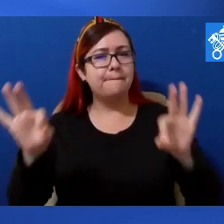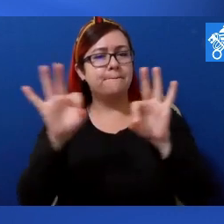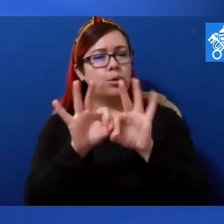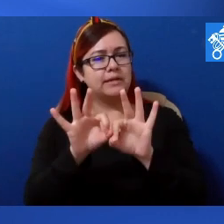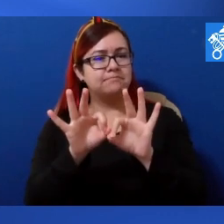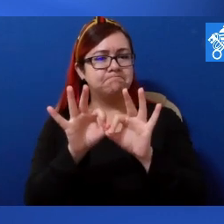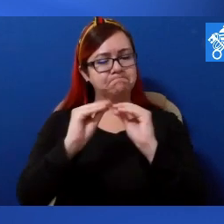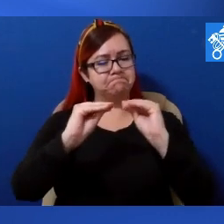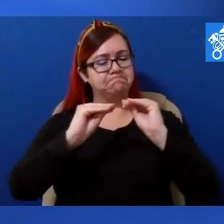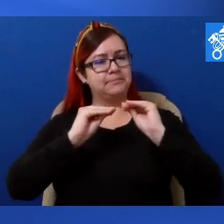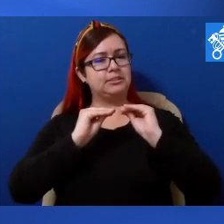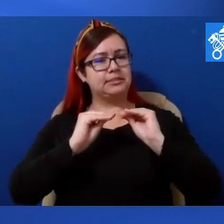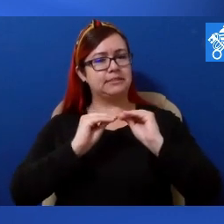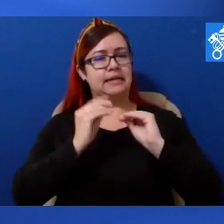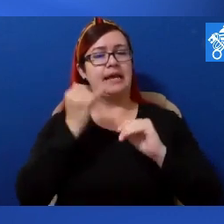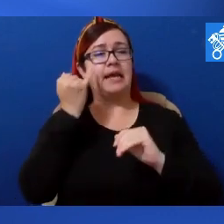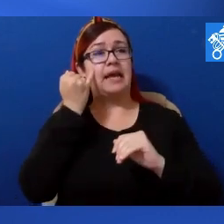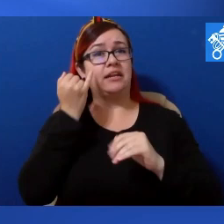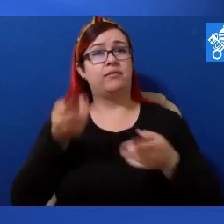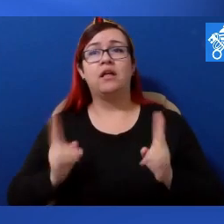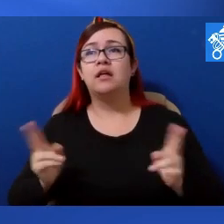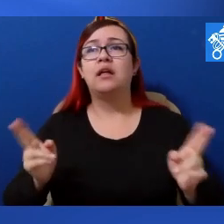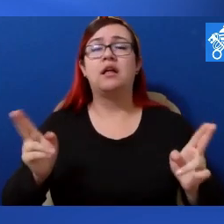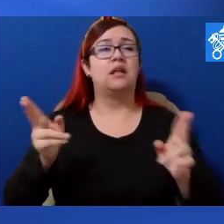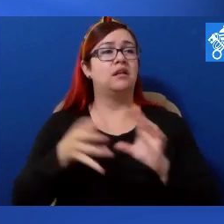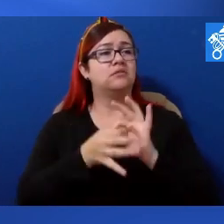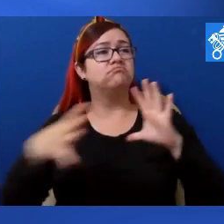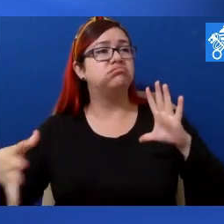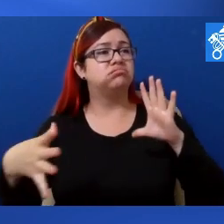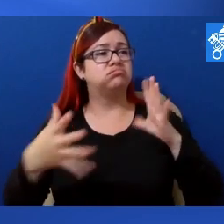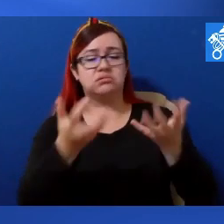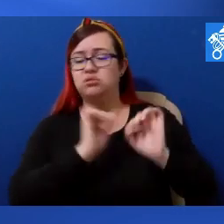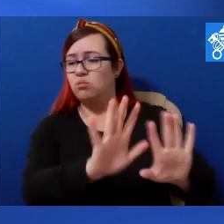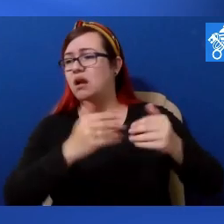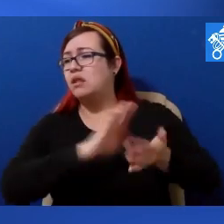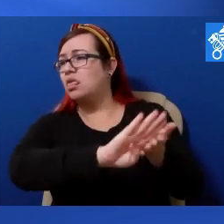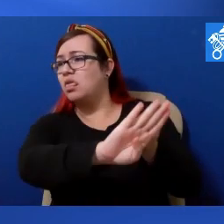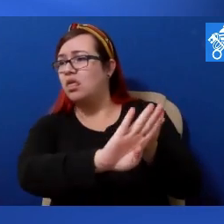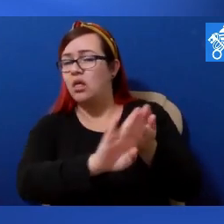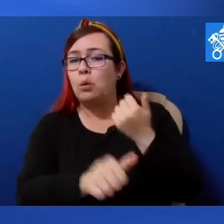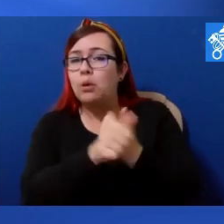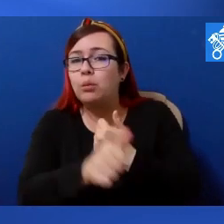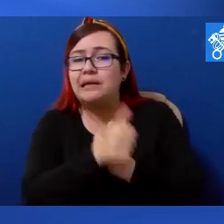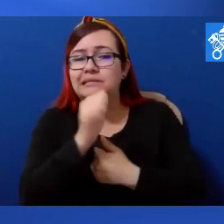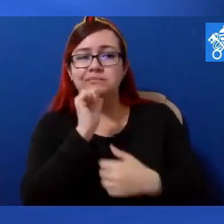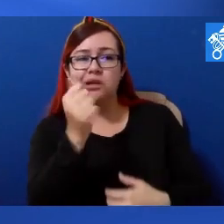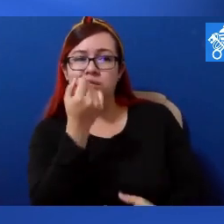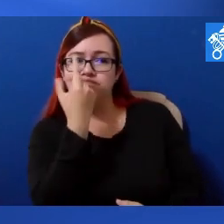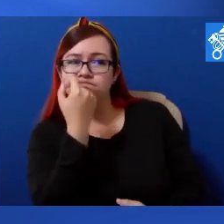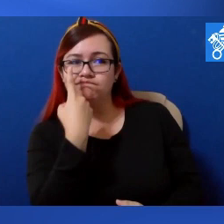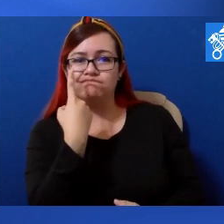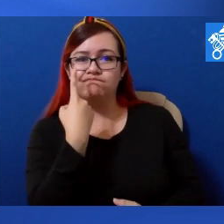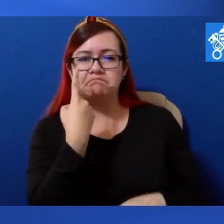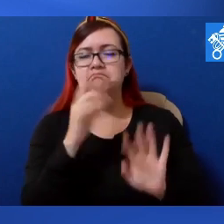tool has something important to tell us. And if we are in a hurry to free ourselves of it,